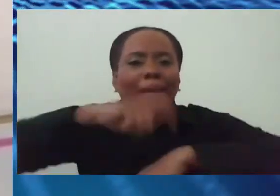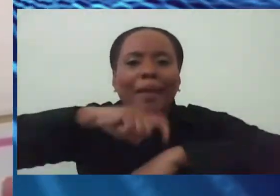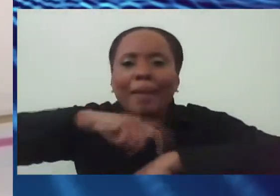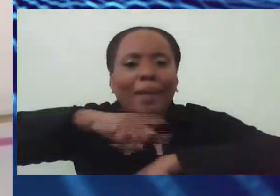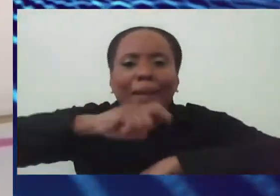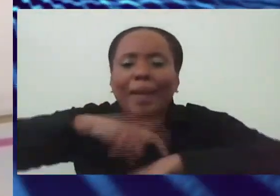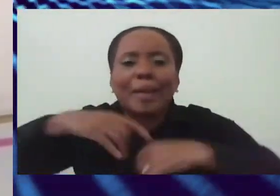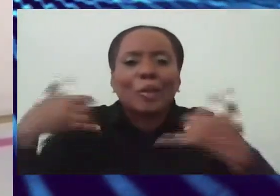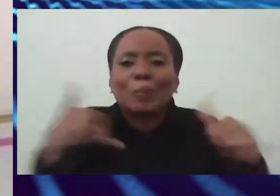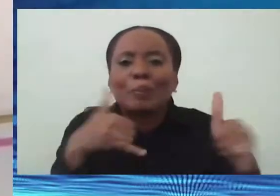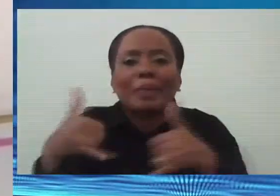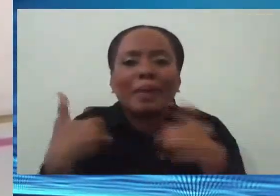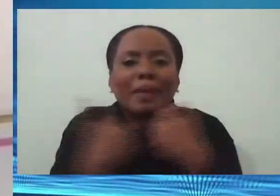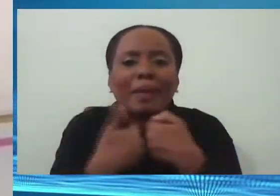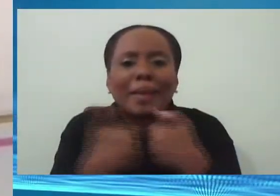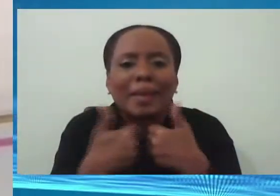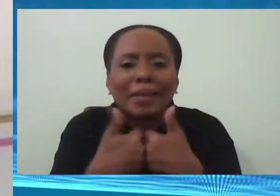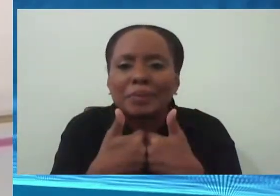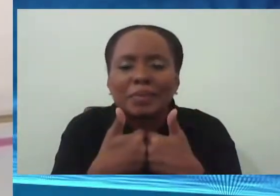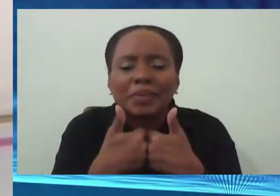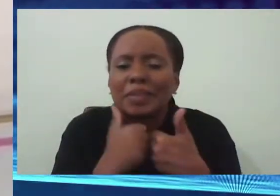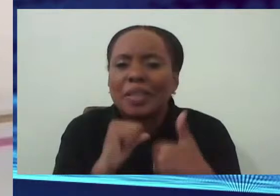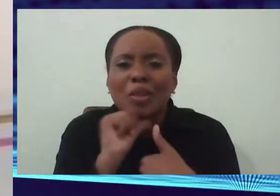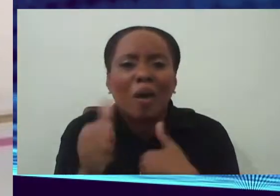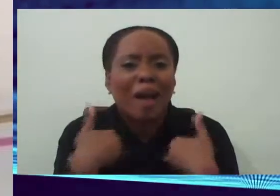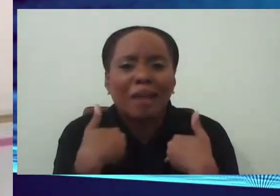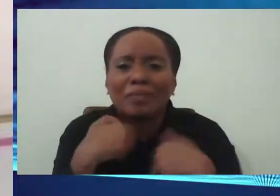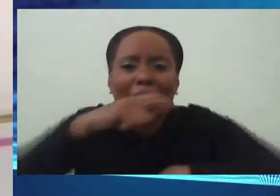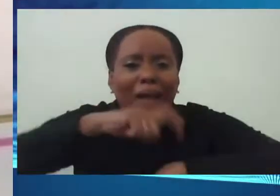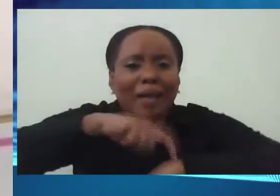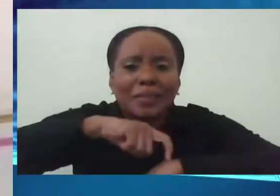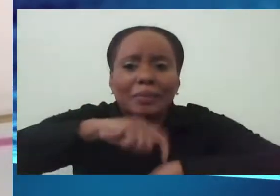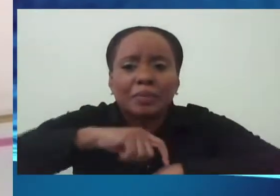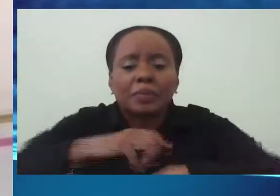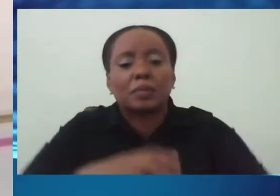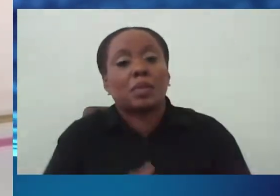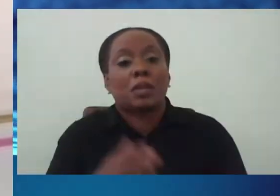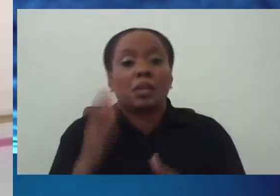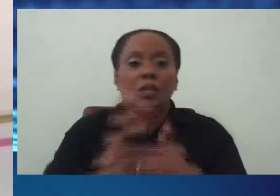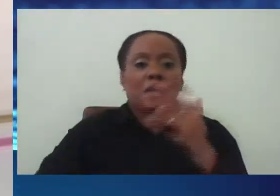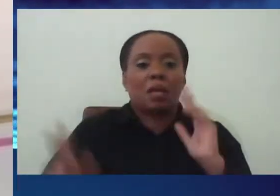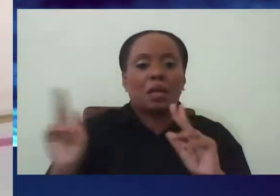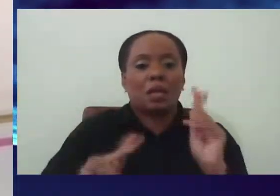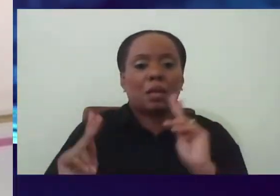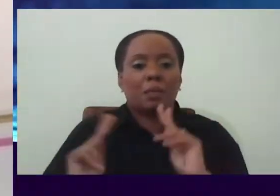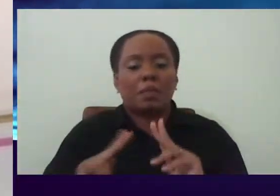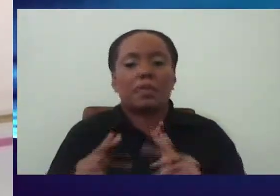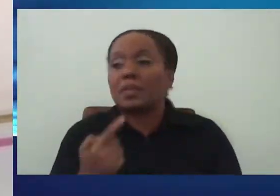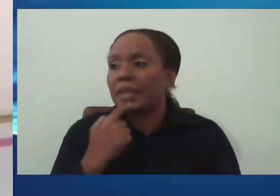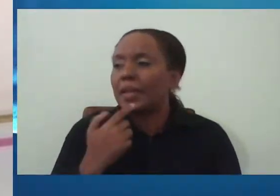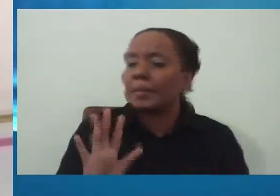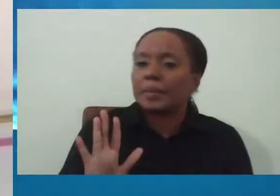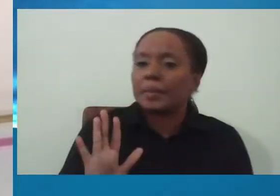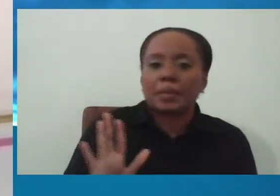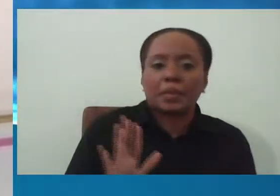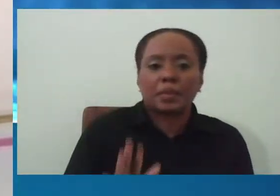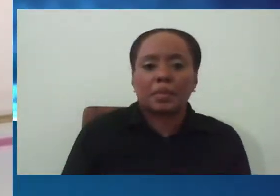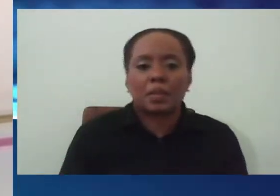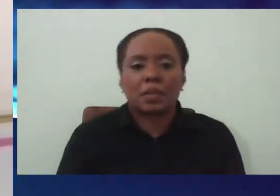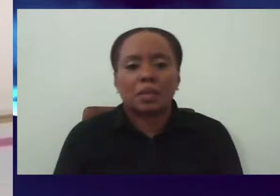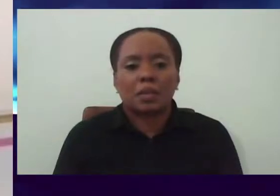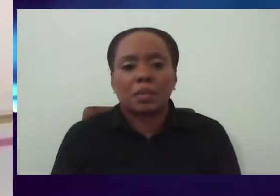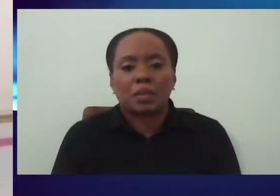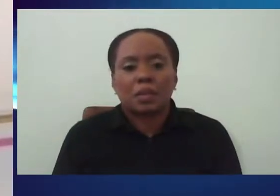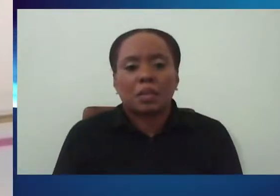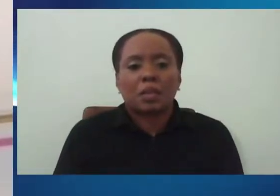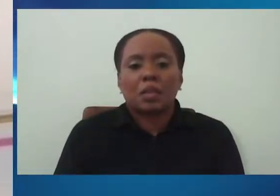are people who will sometimes use COVID to their advantage. And they will say to you, you don't have to get tested. They